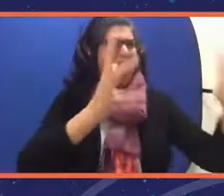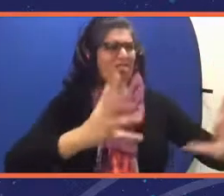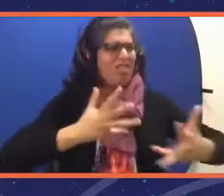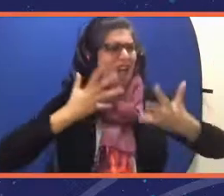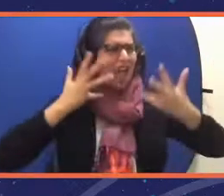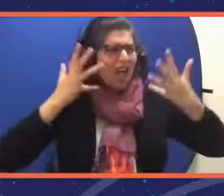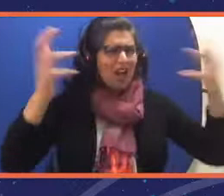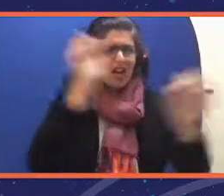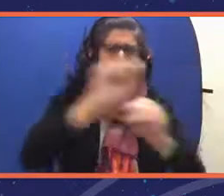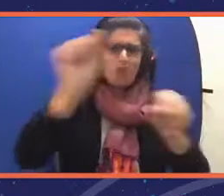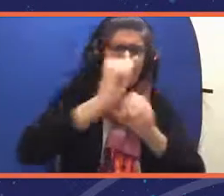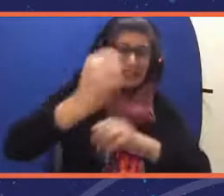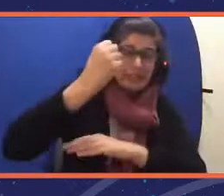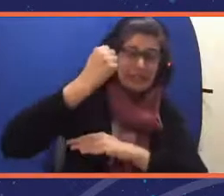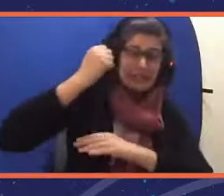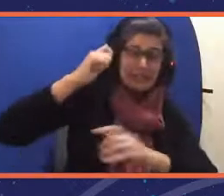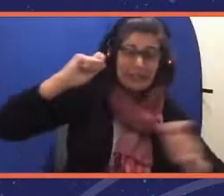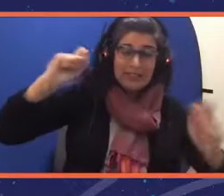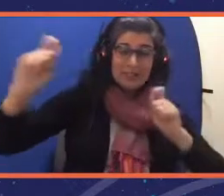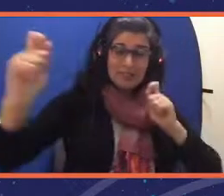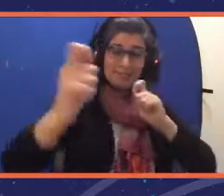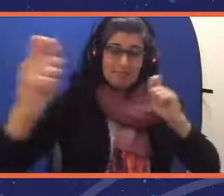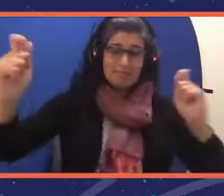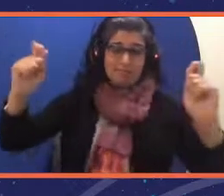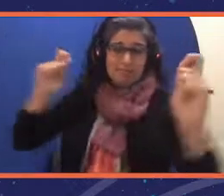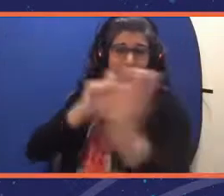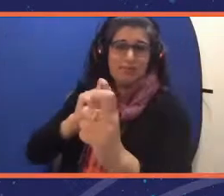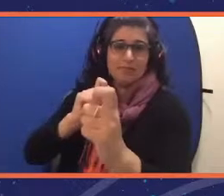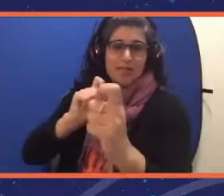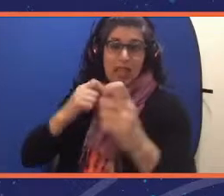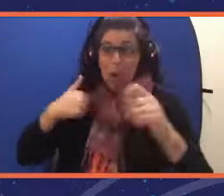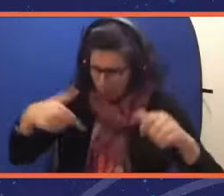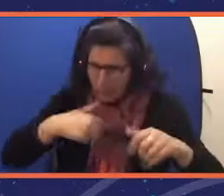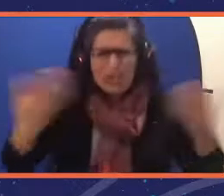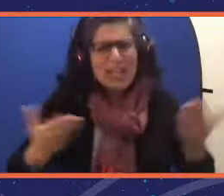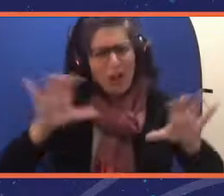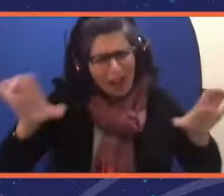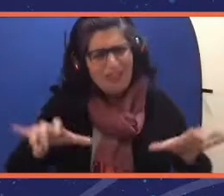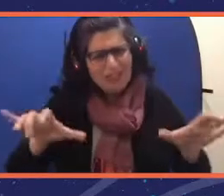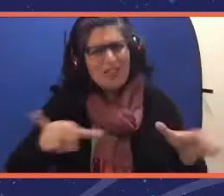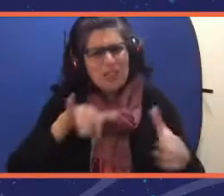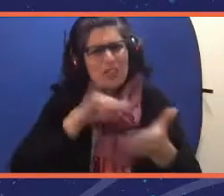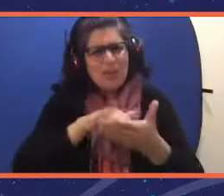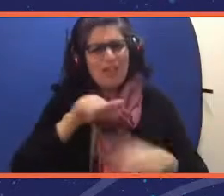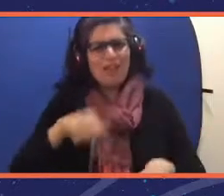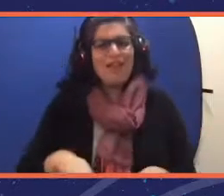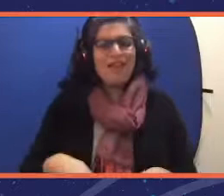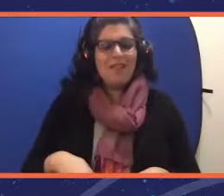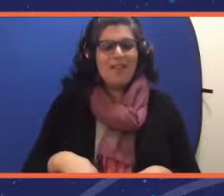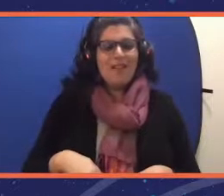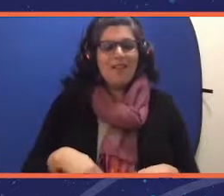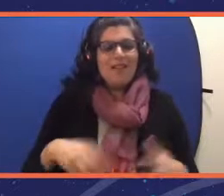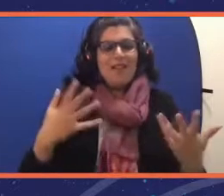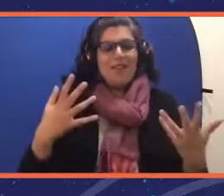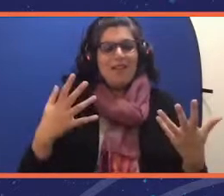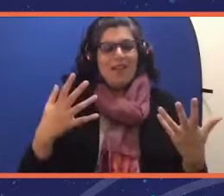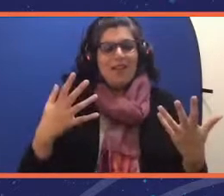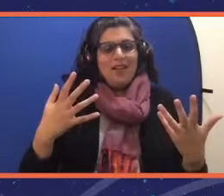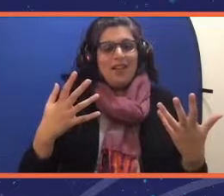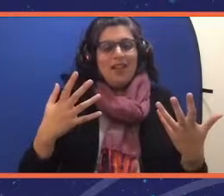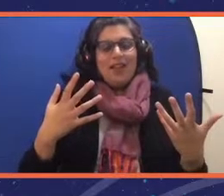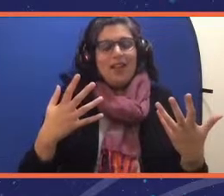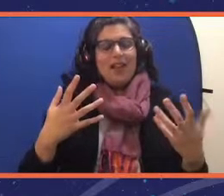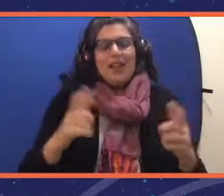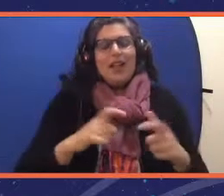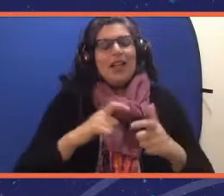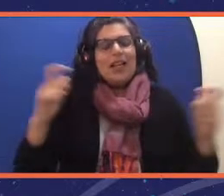part of that. You know, and that we're actually here actively doing it. So it's been such a big, huge learning